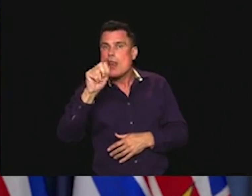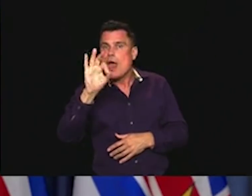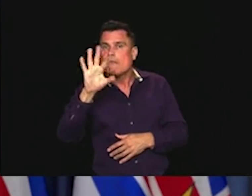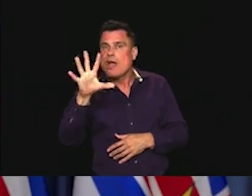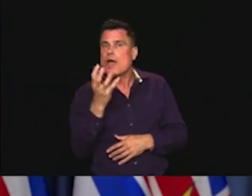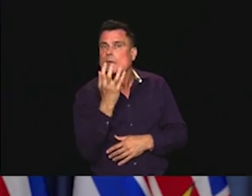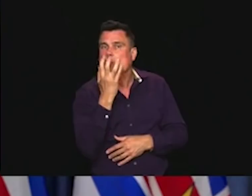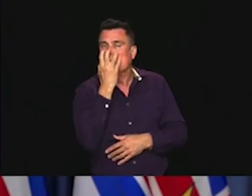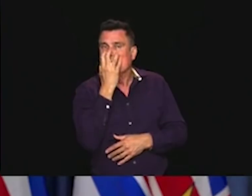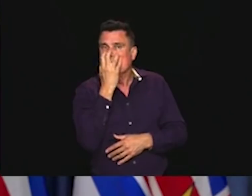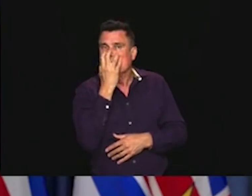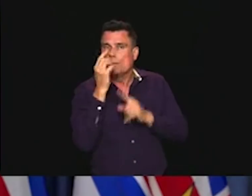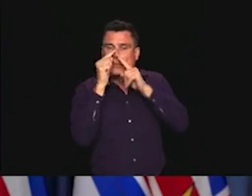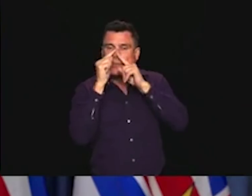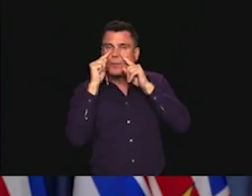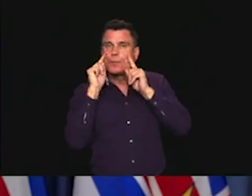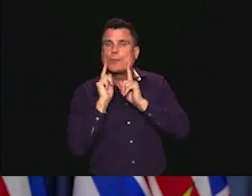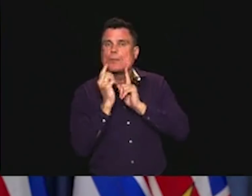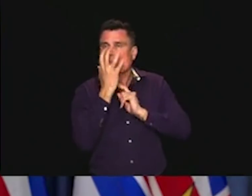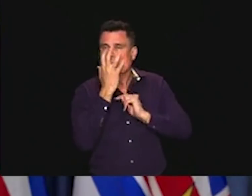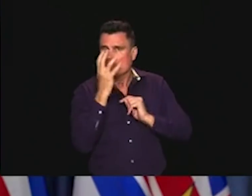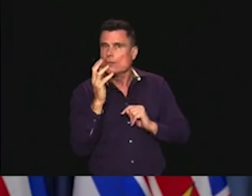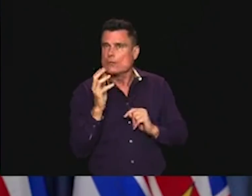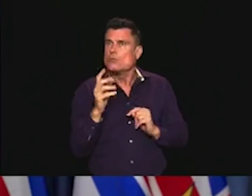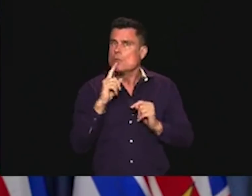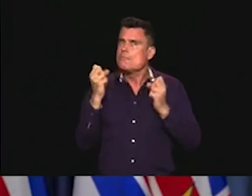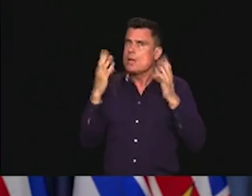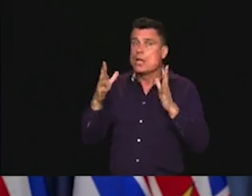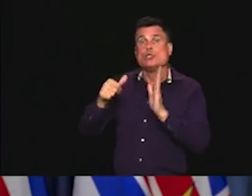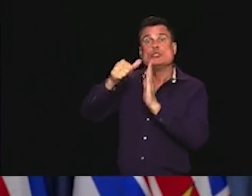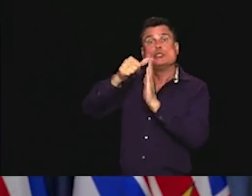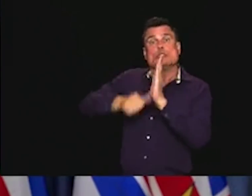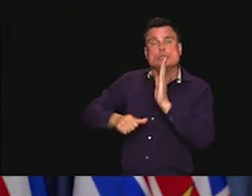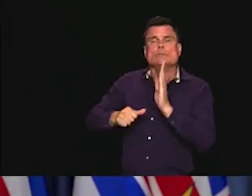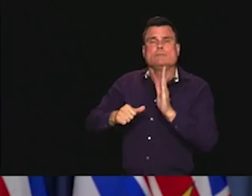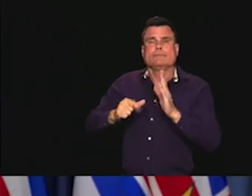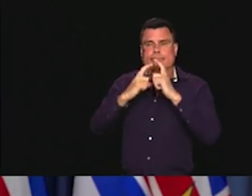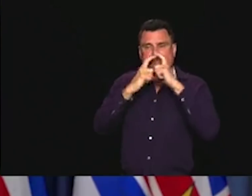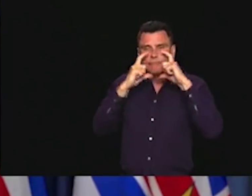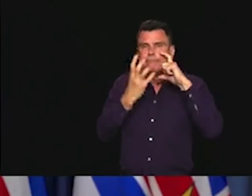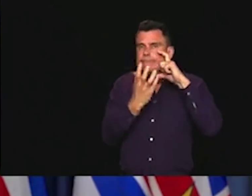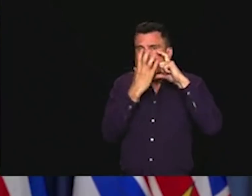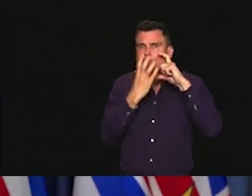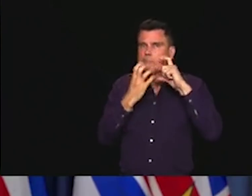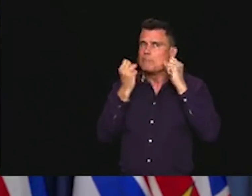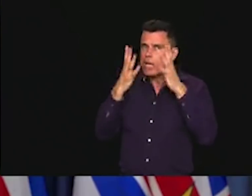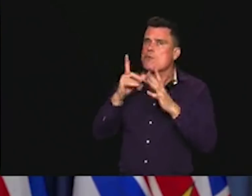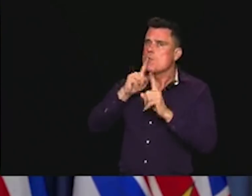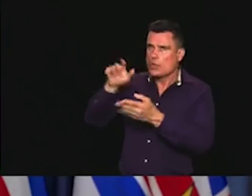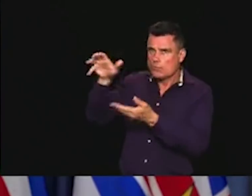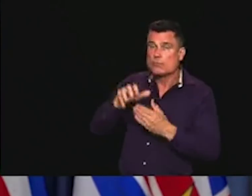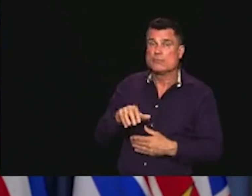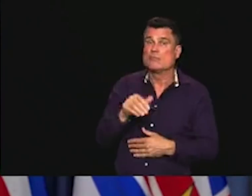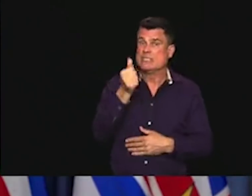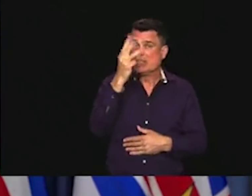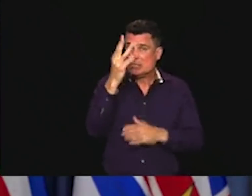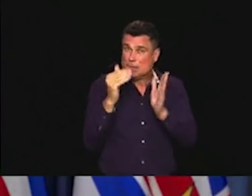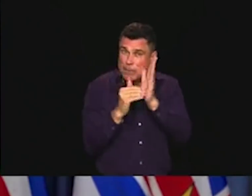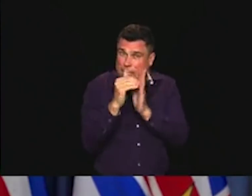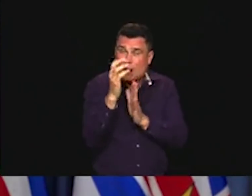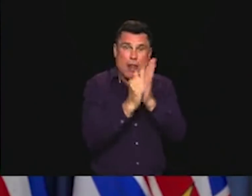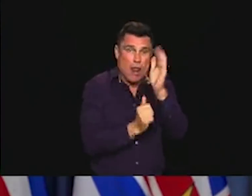212,000 of these are face shields from the federal government's bulk procurement. Approximately 11 million pairs of gloves,